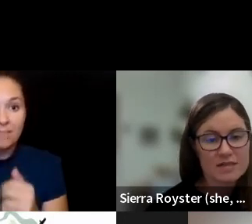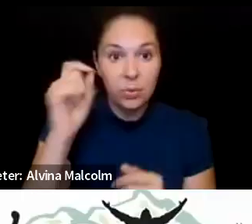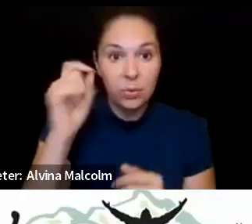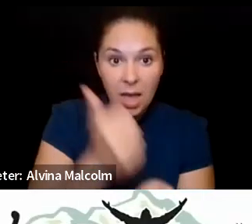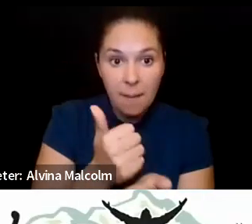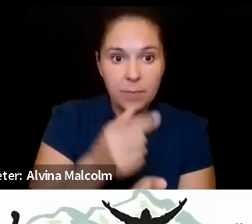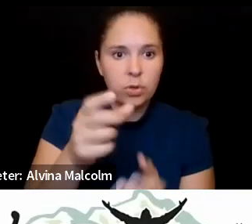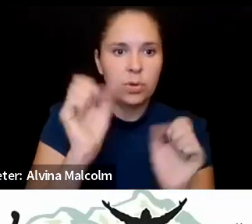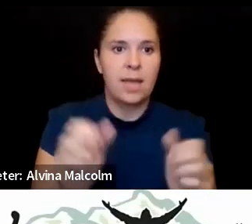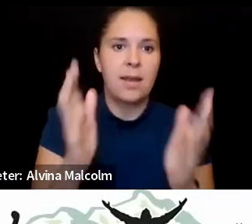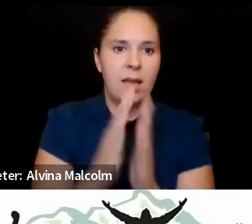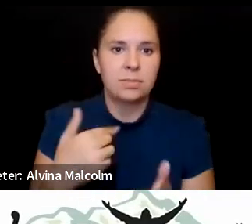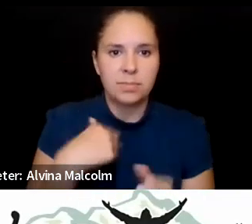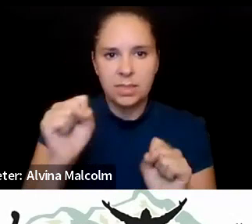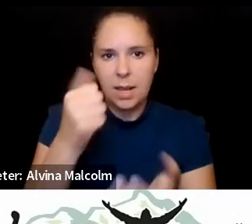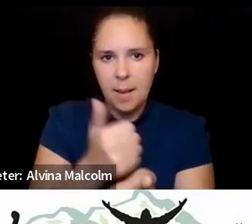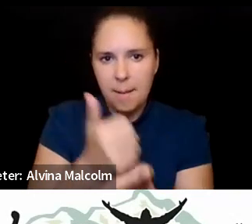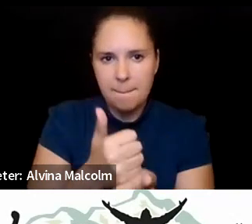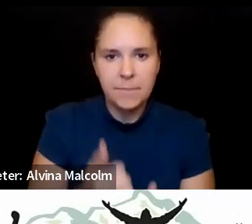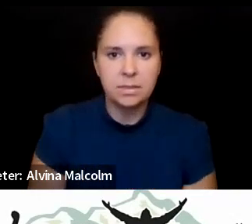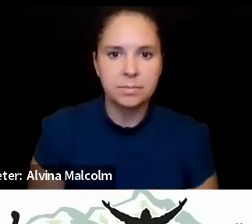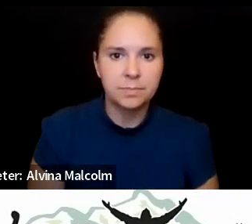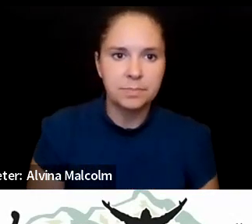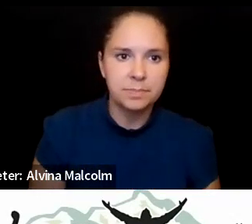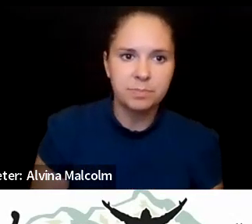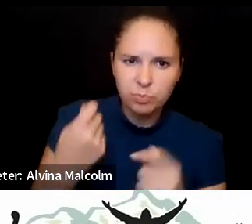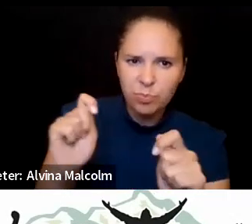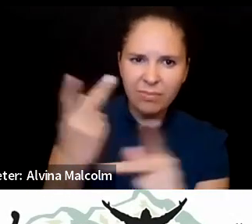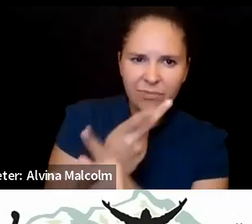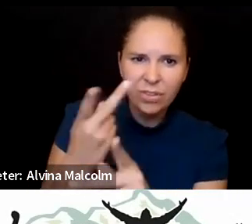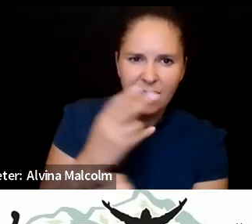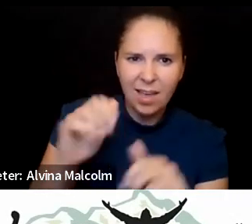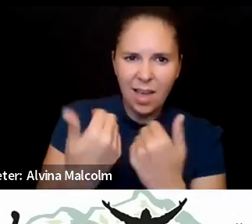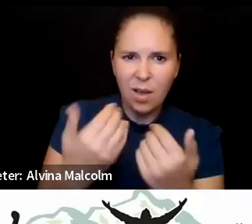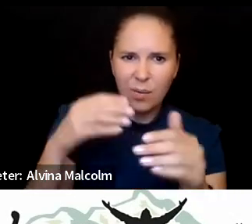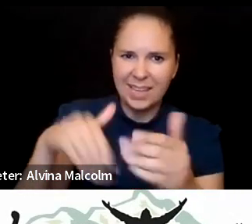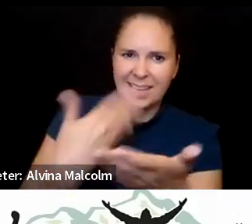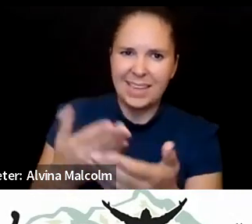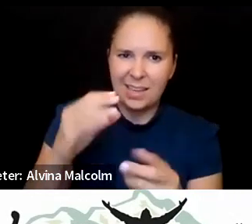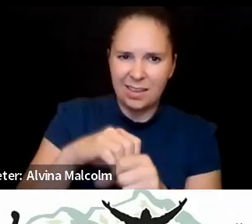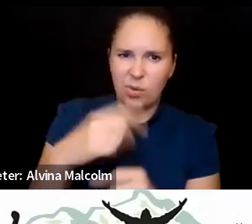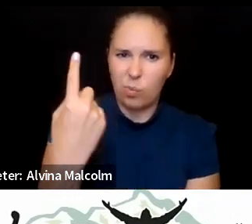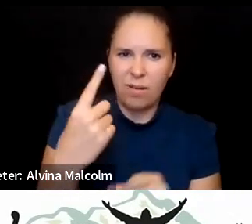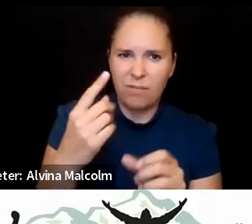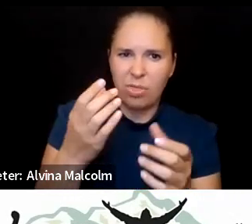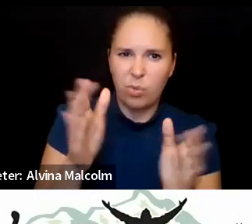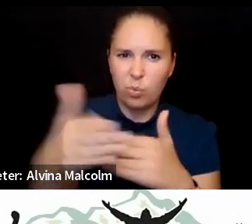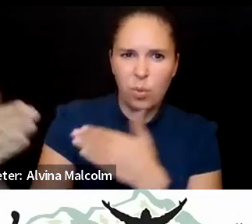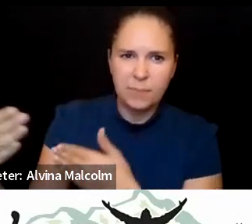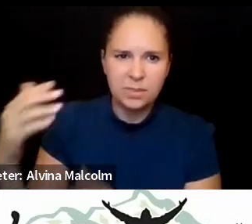can always ask me and I can help with that. I'm trying to figure out how to get to one of the breakout rooms.